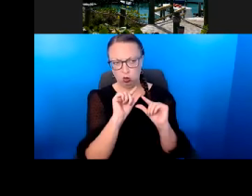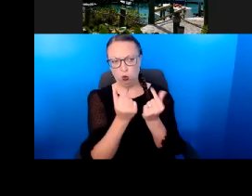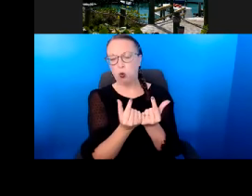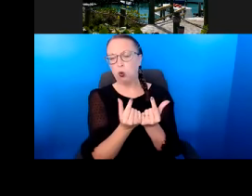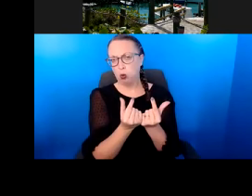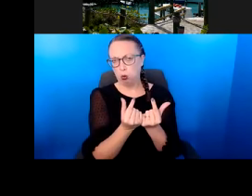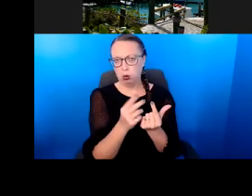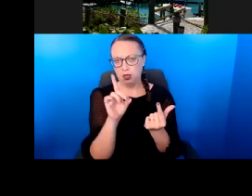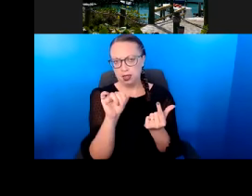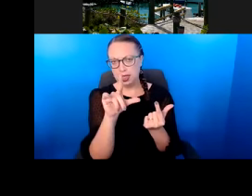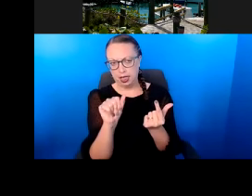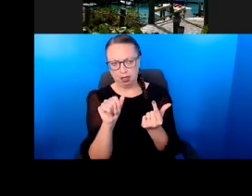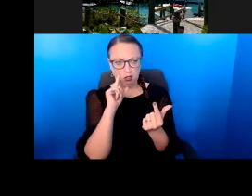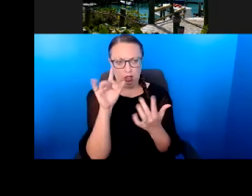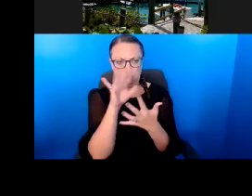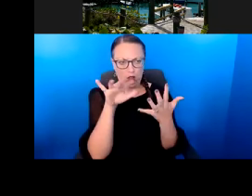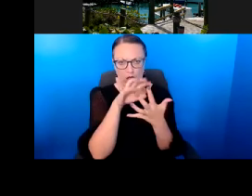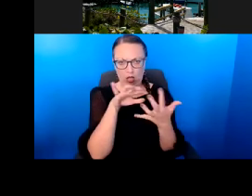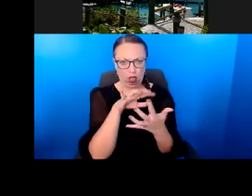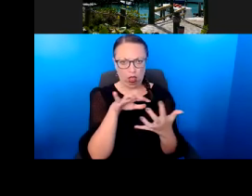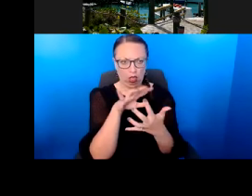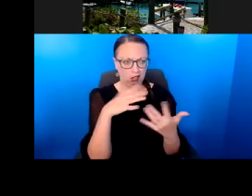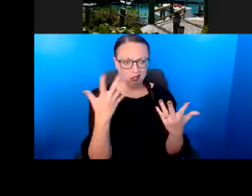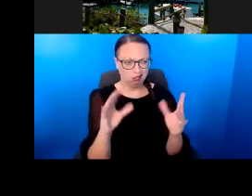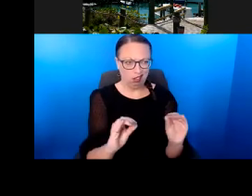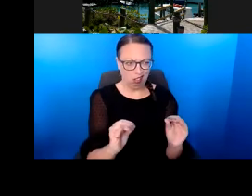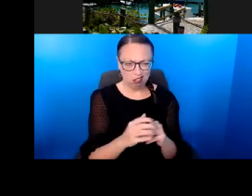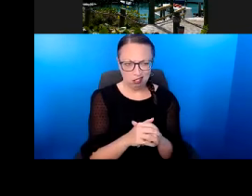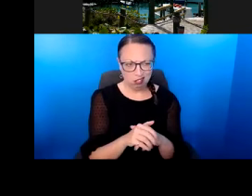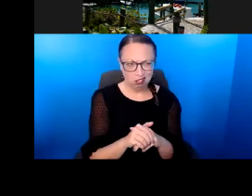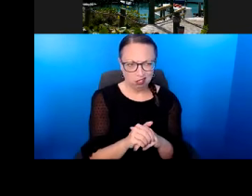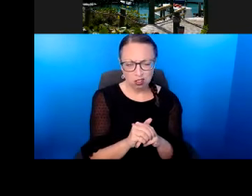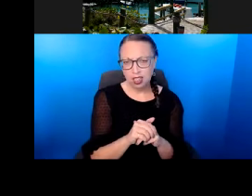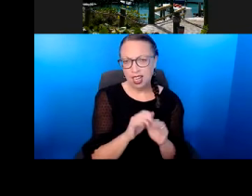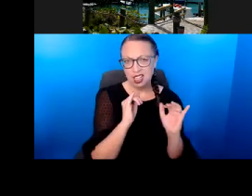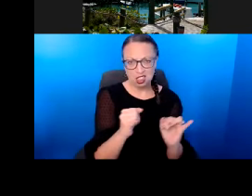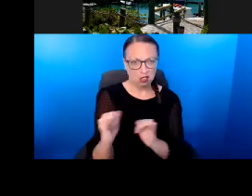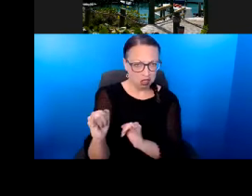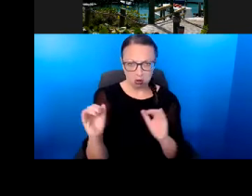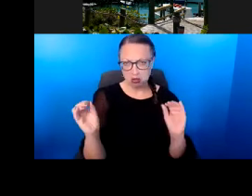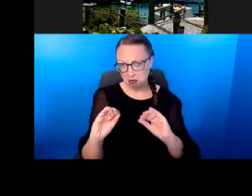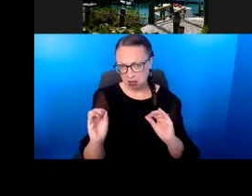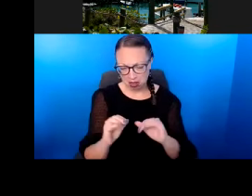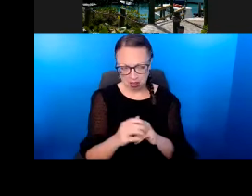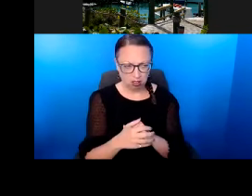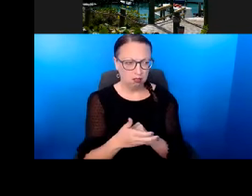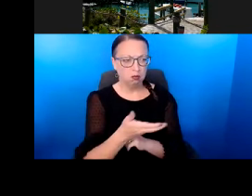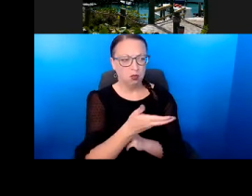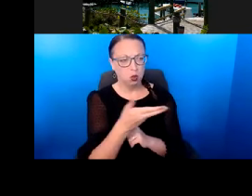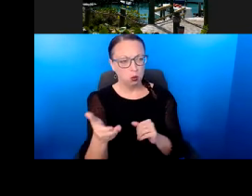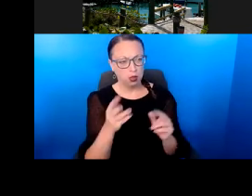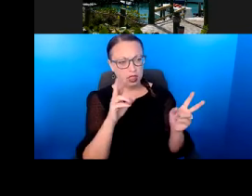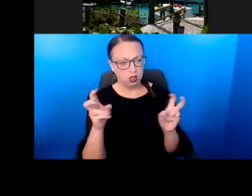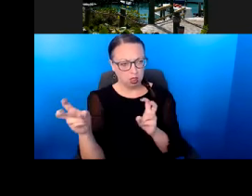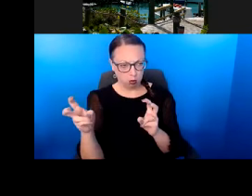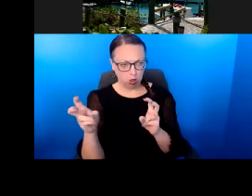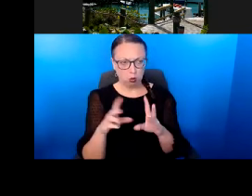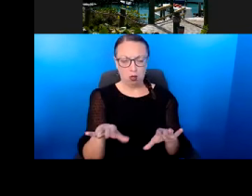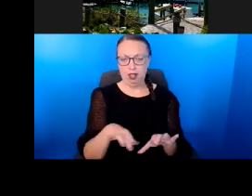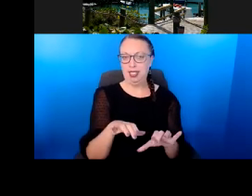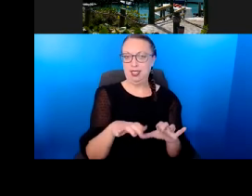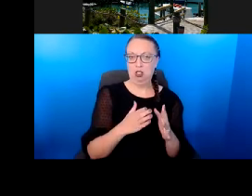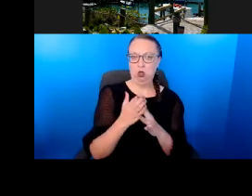a snowstorm of nothing, nor at the level of the individuals. So here's a subject where activity throughout the